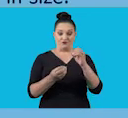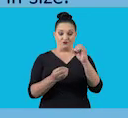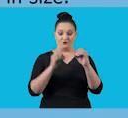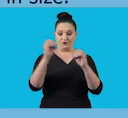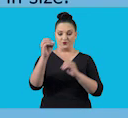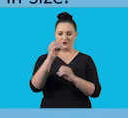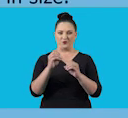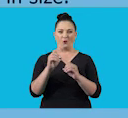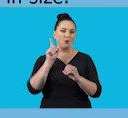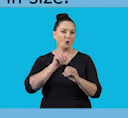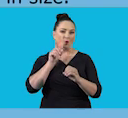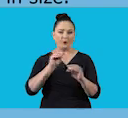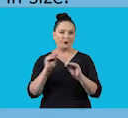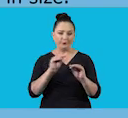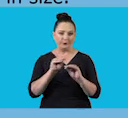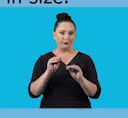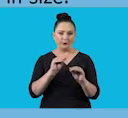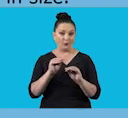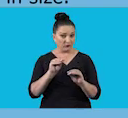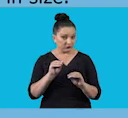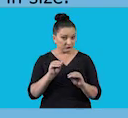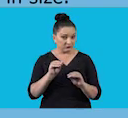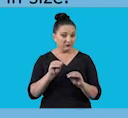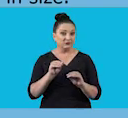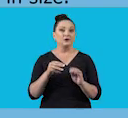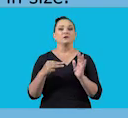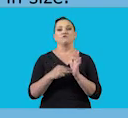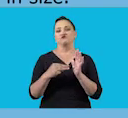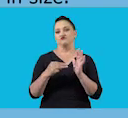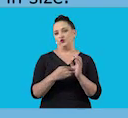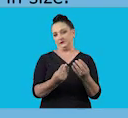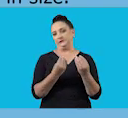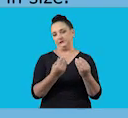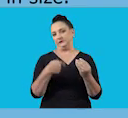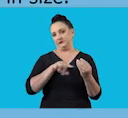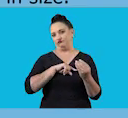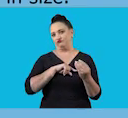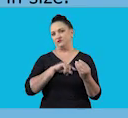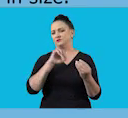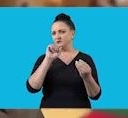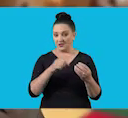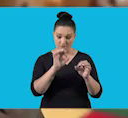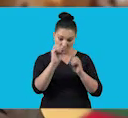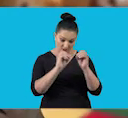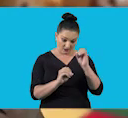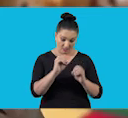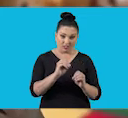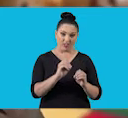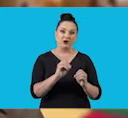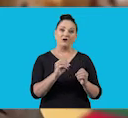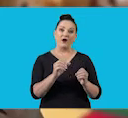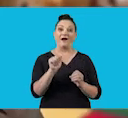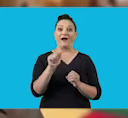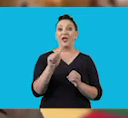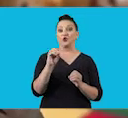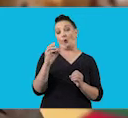The particles of matter are in continuous movement. The model teaches us that the matter is